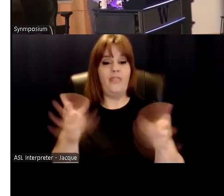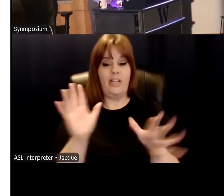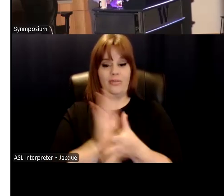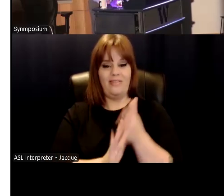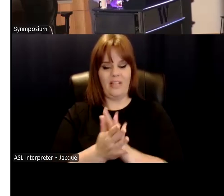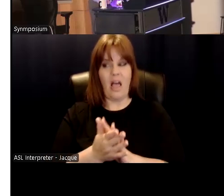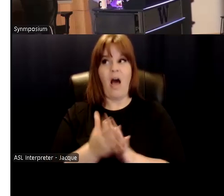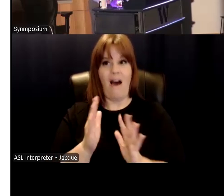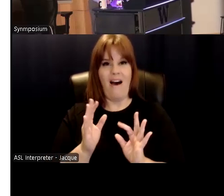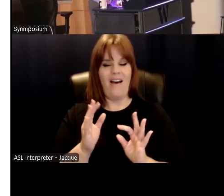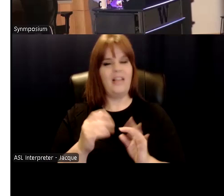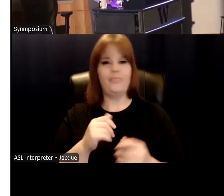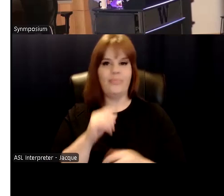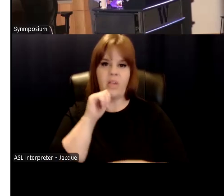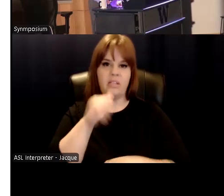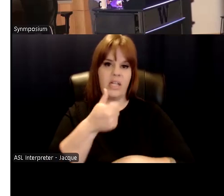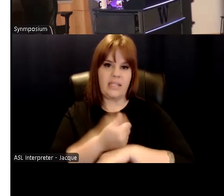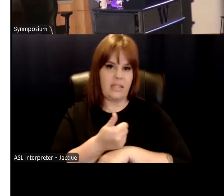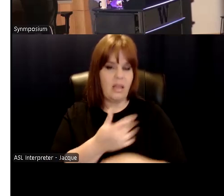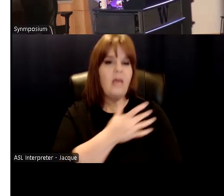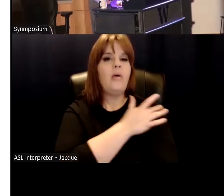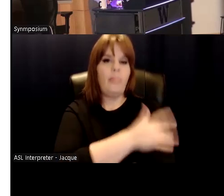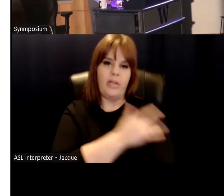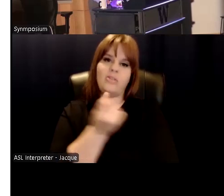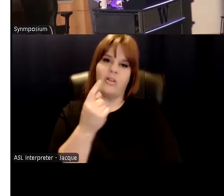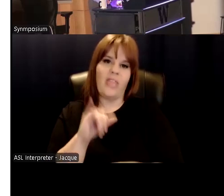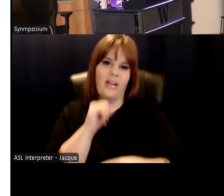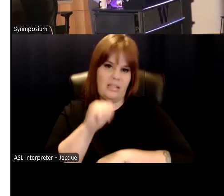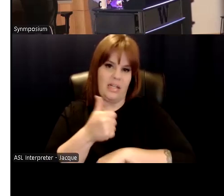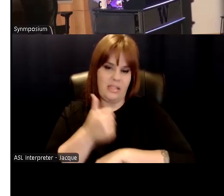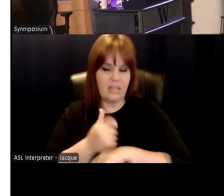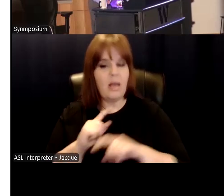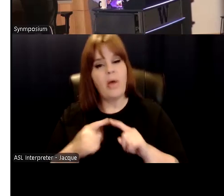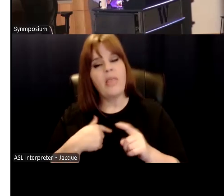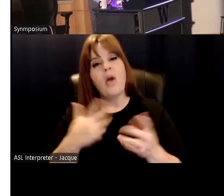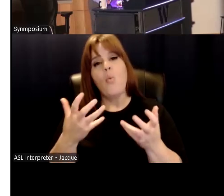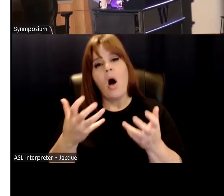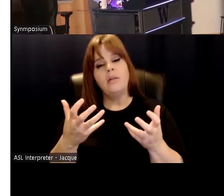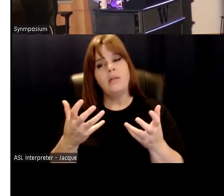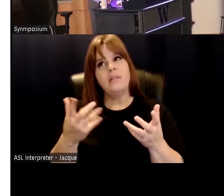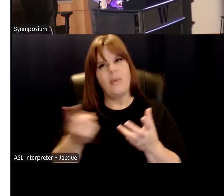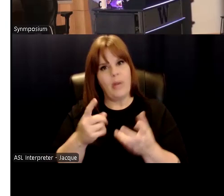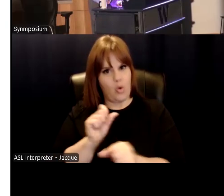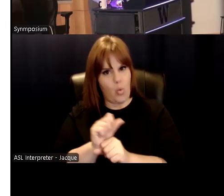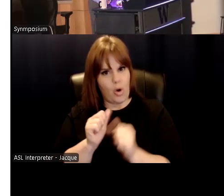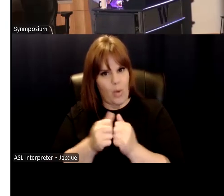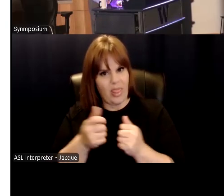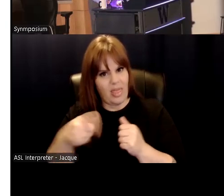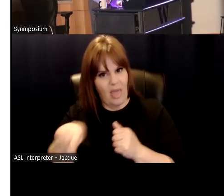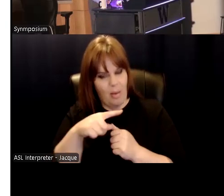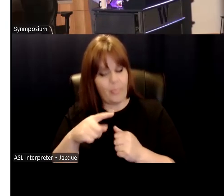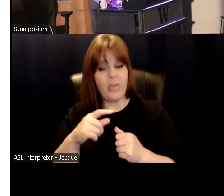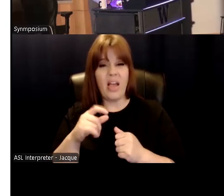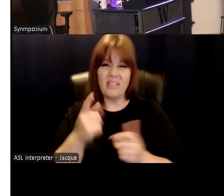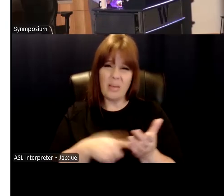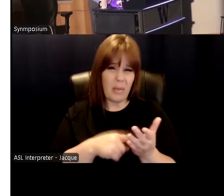Patients understand that doesn't exist. They're just looking for somebody who's willing to work with them. And maybe, sometimes if you're going to treat long COVID